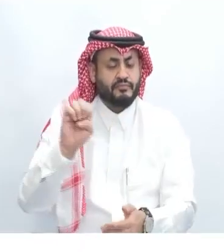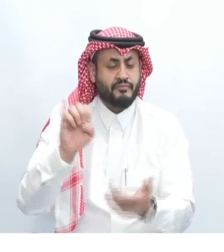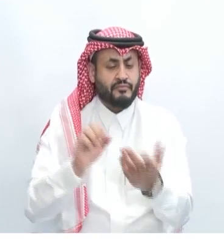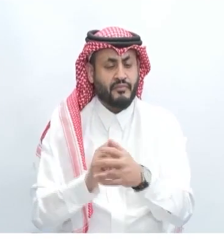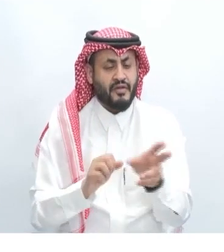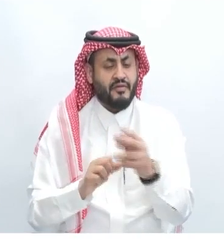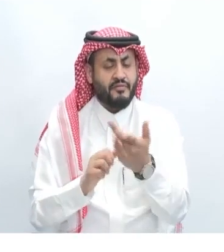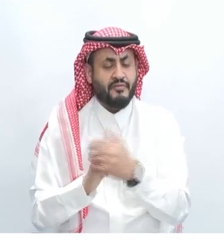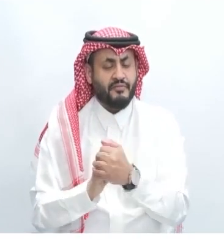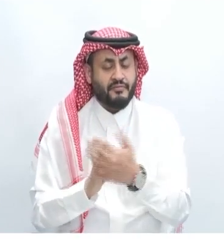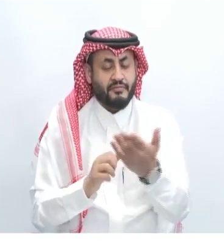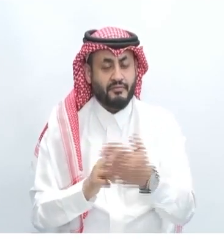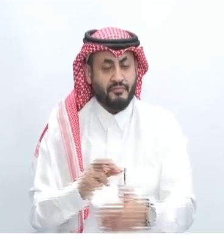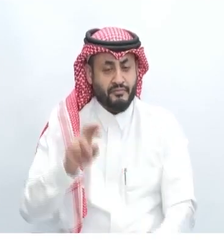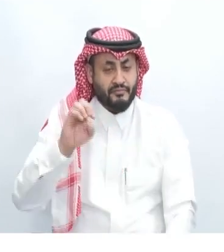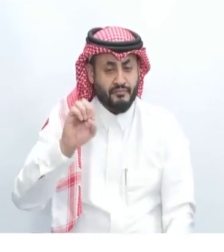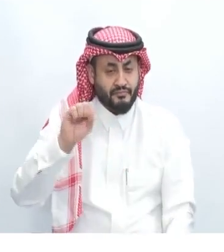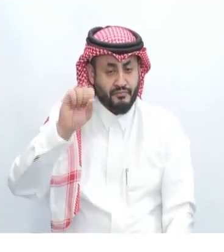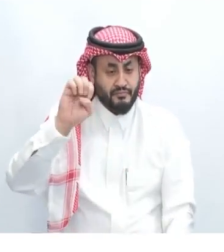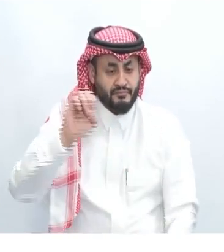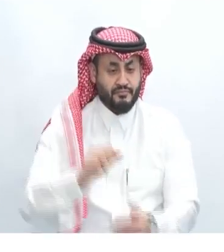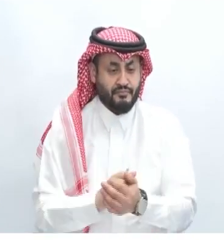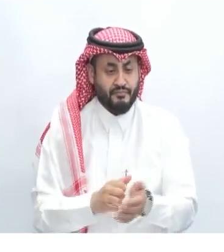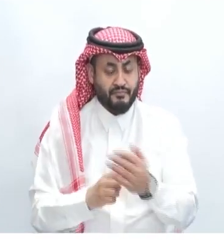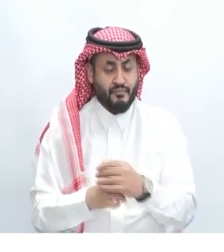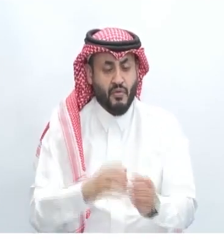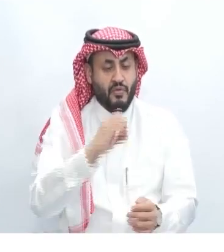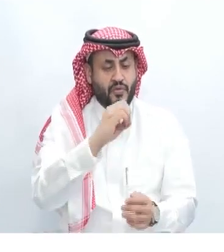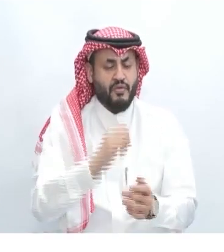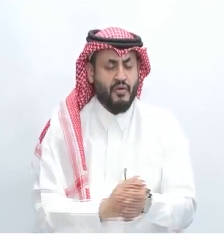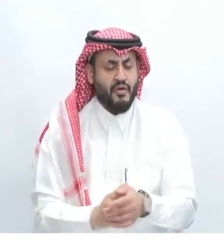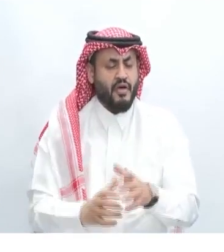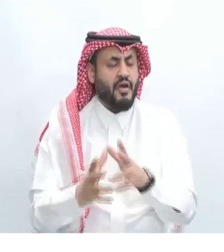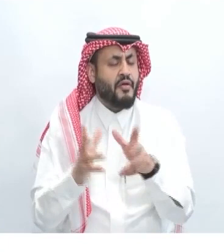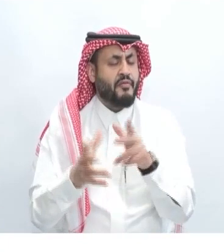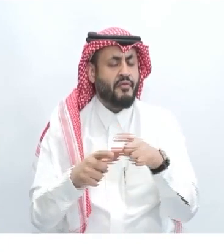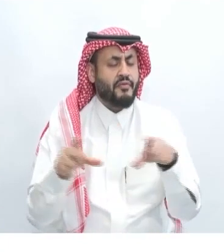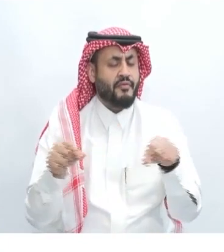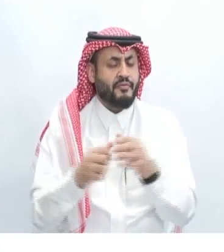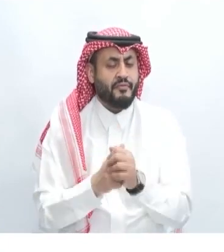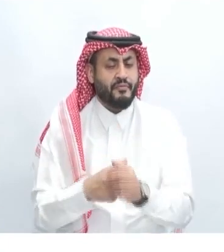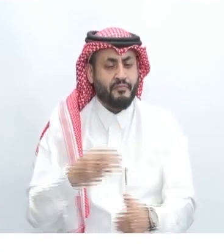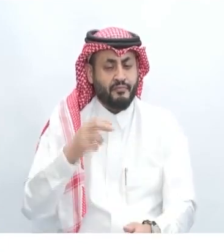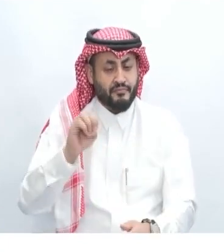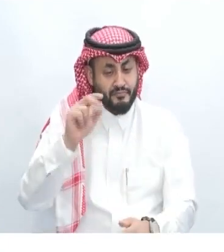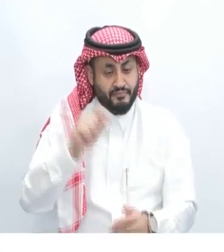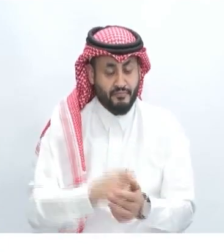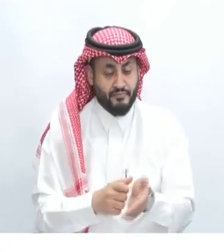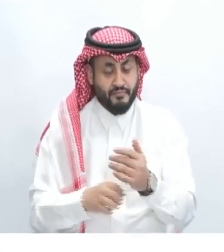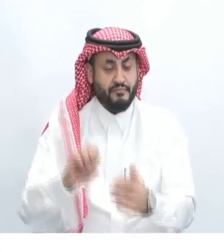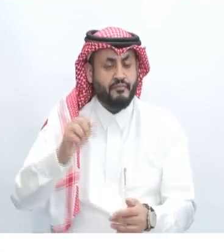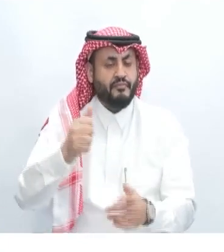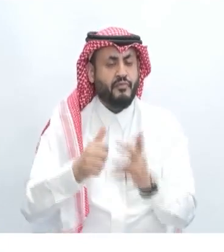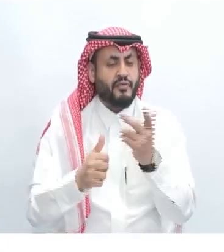say rose or robe. And with O, we can say hot. And